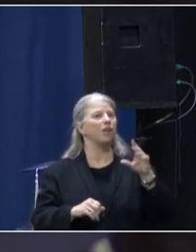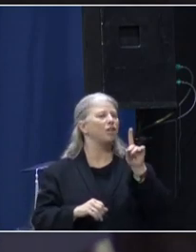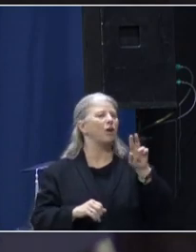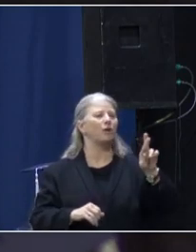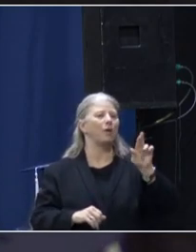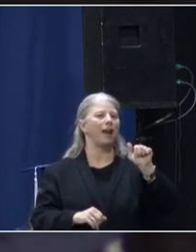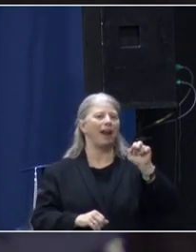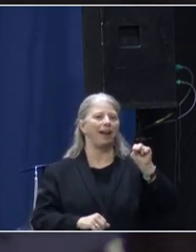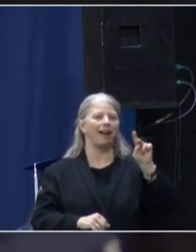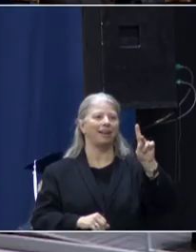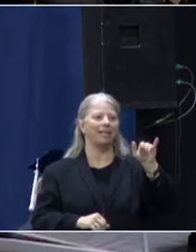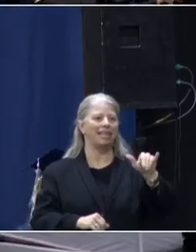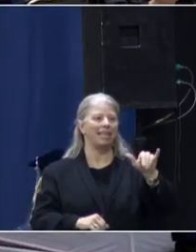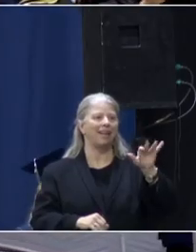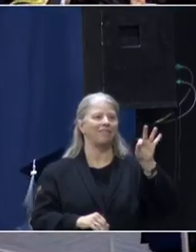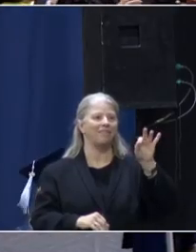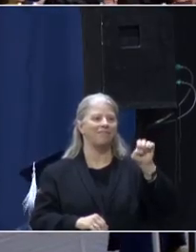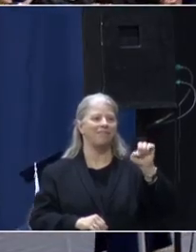Feinstein.